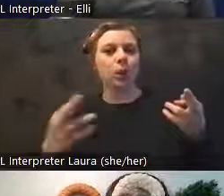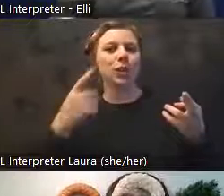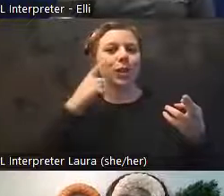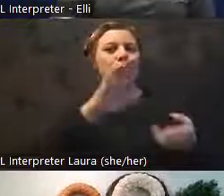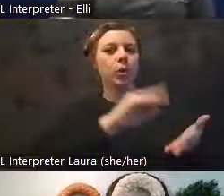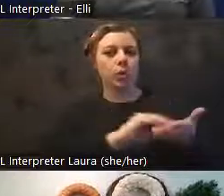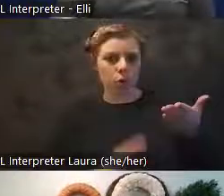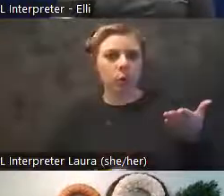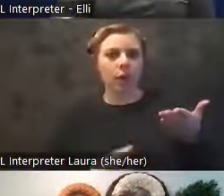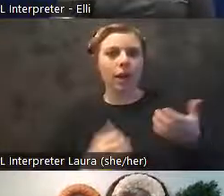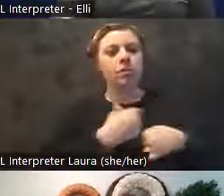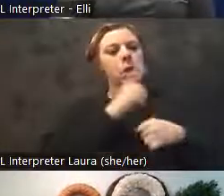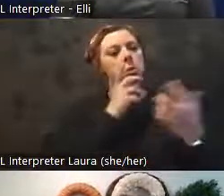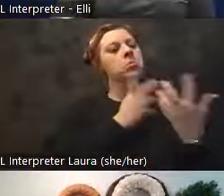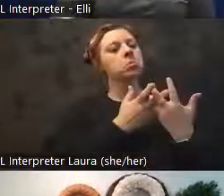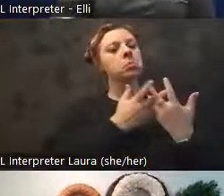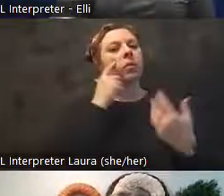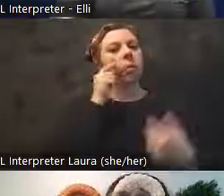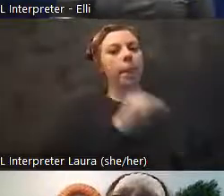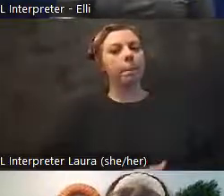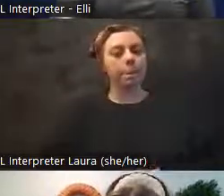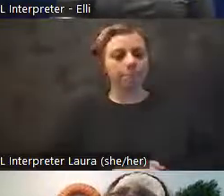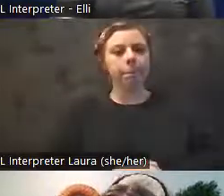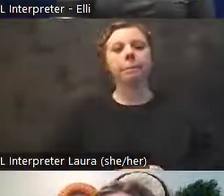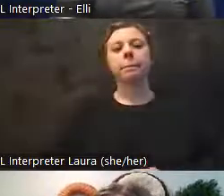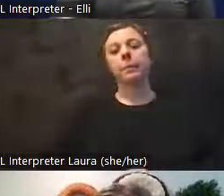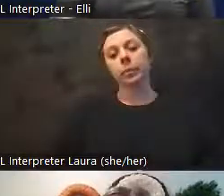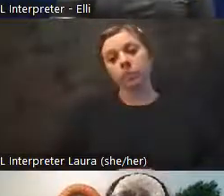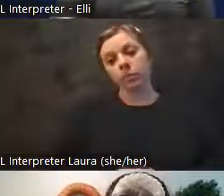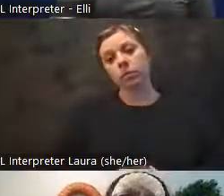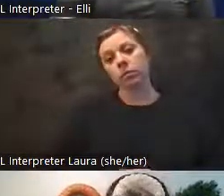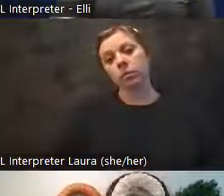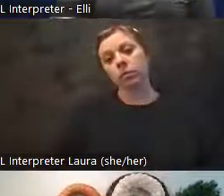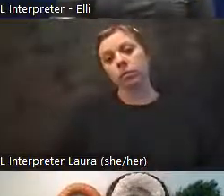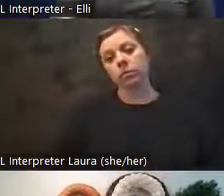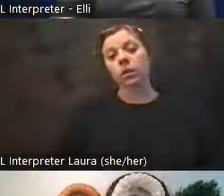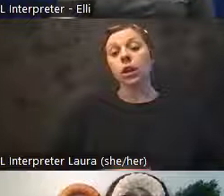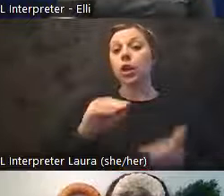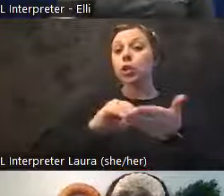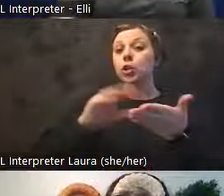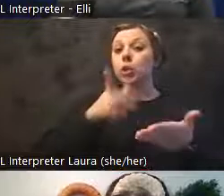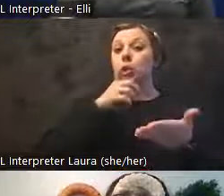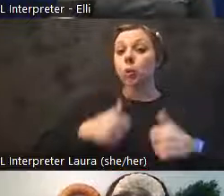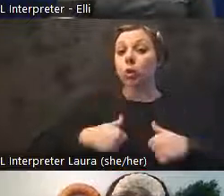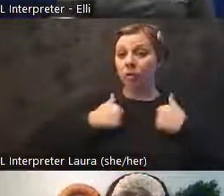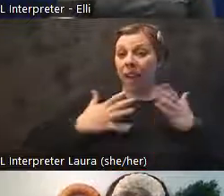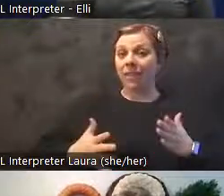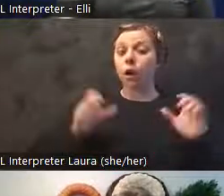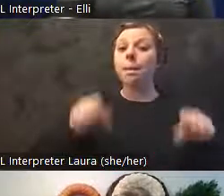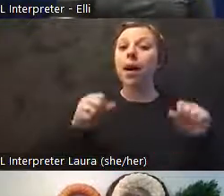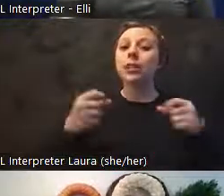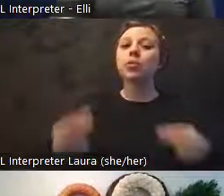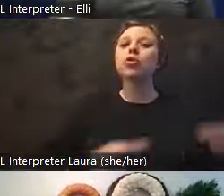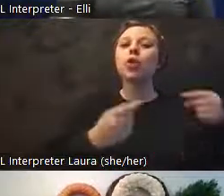think a really great one for our student survivors, especially those who might be struggling academically, is peer support